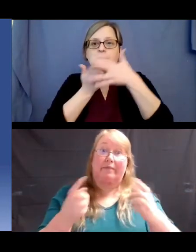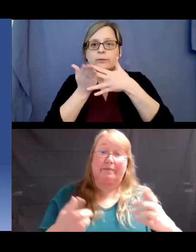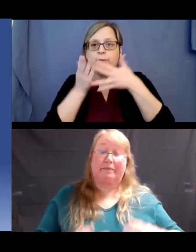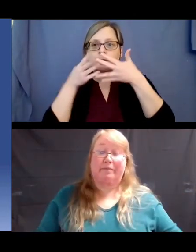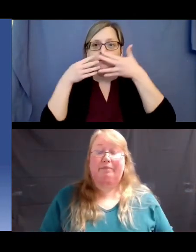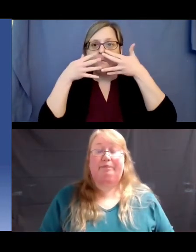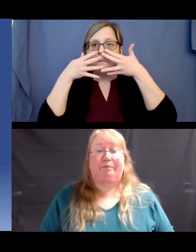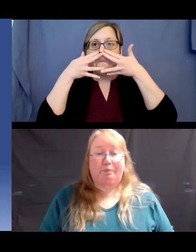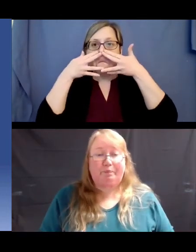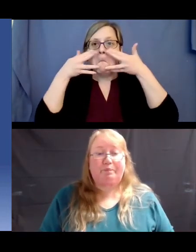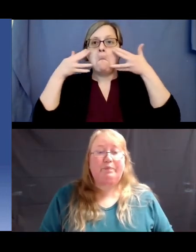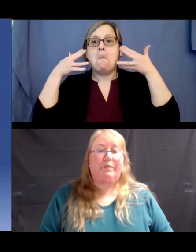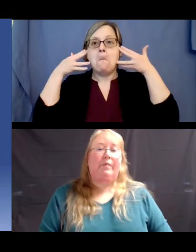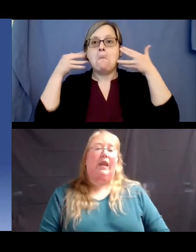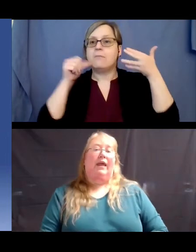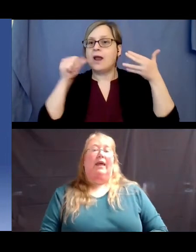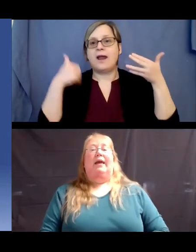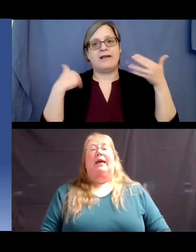reading.